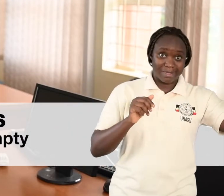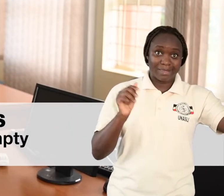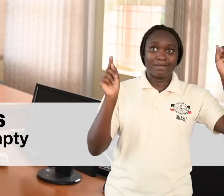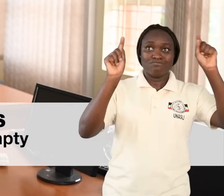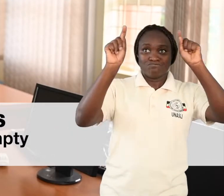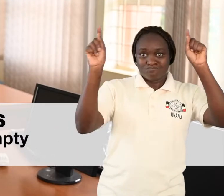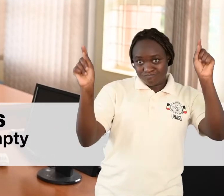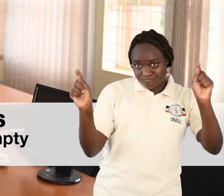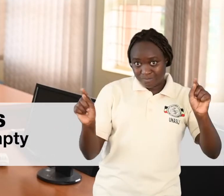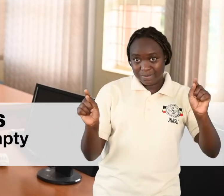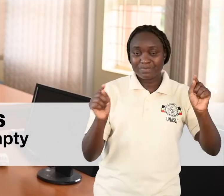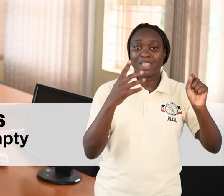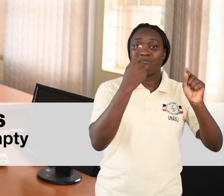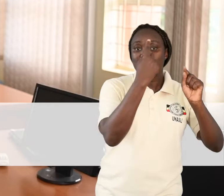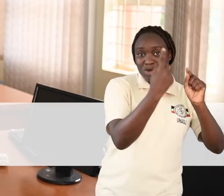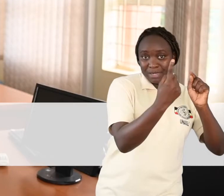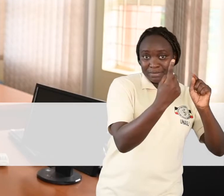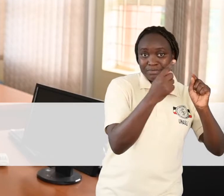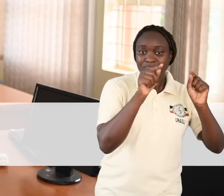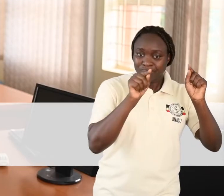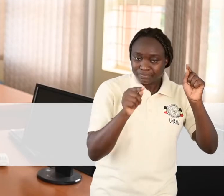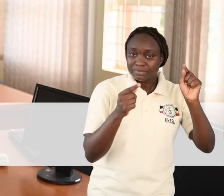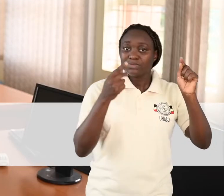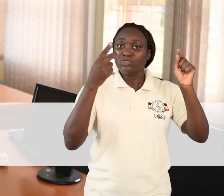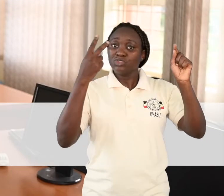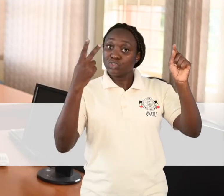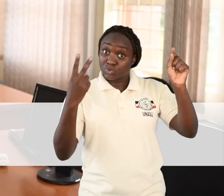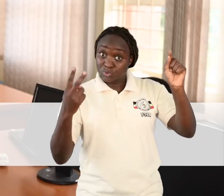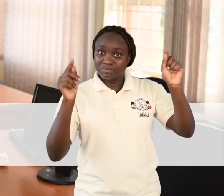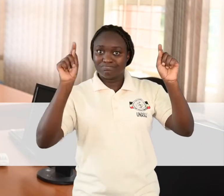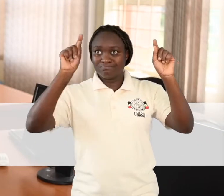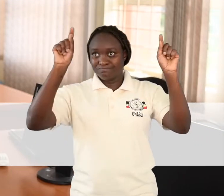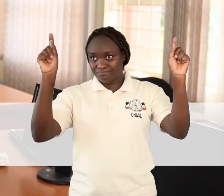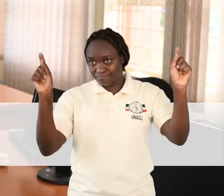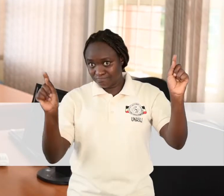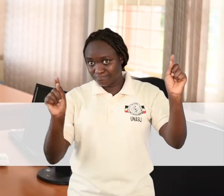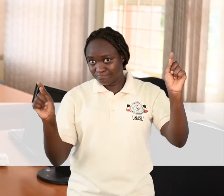has elements as 1 and 2,